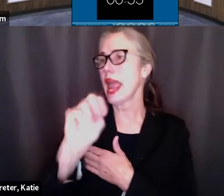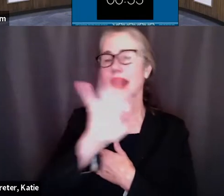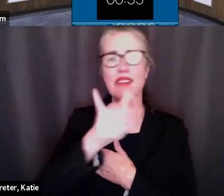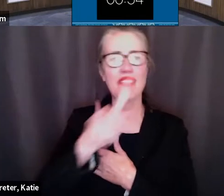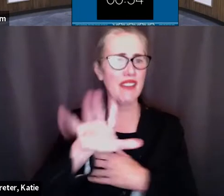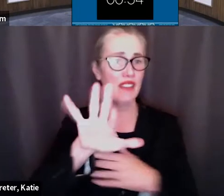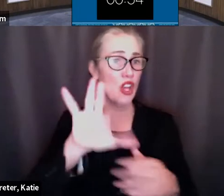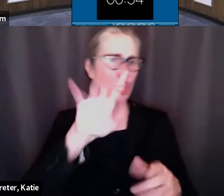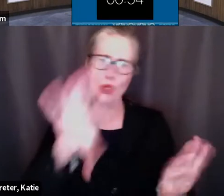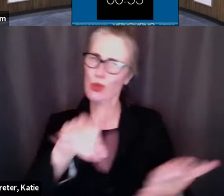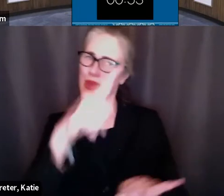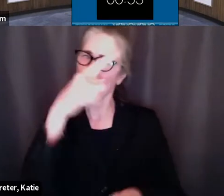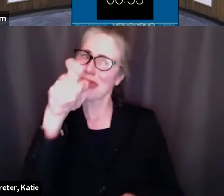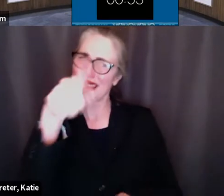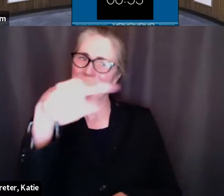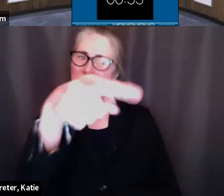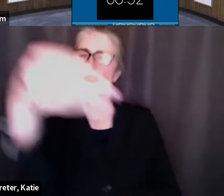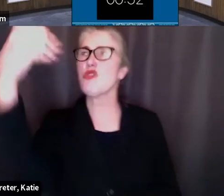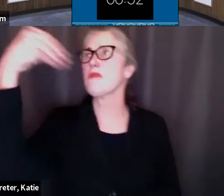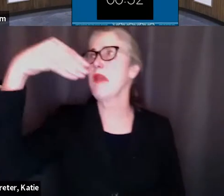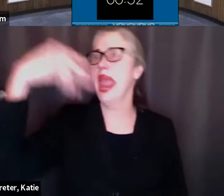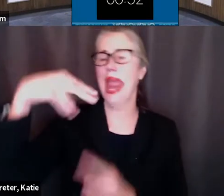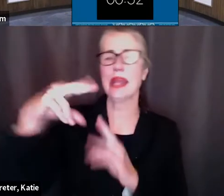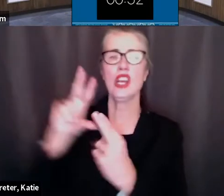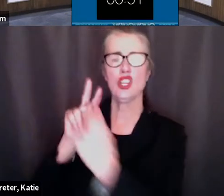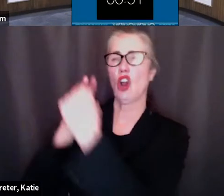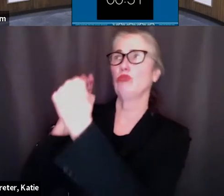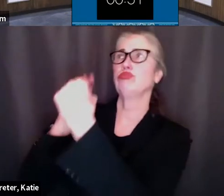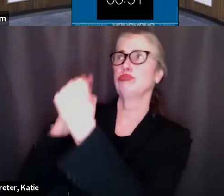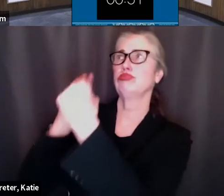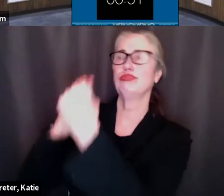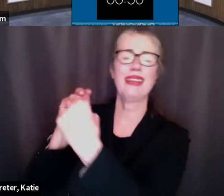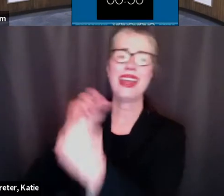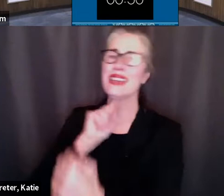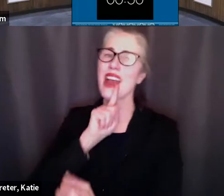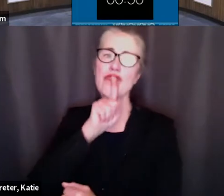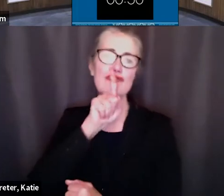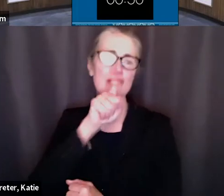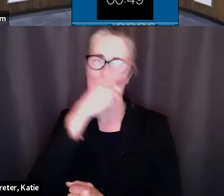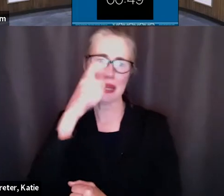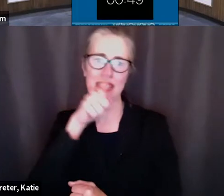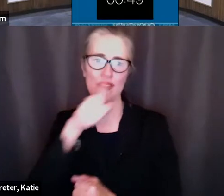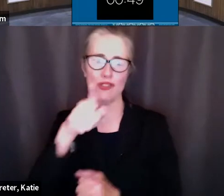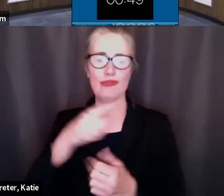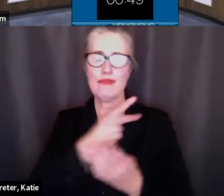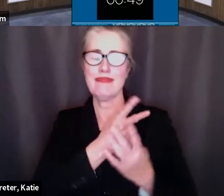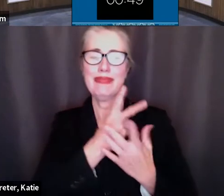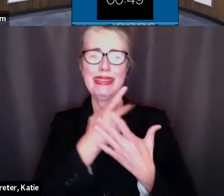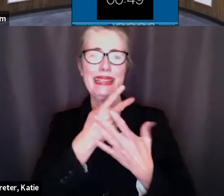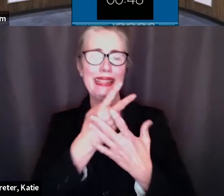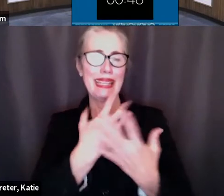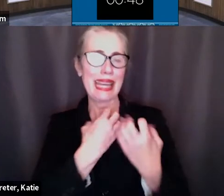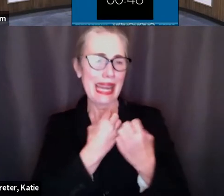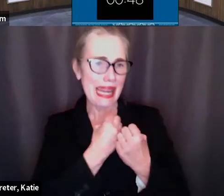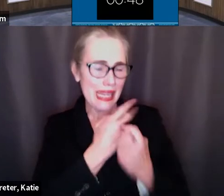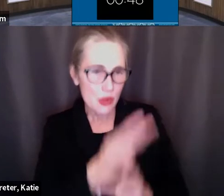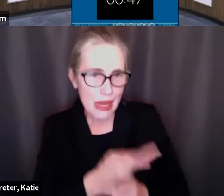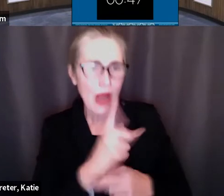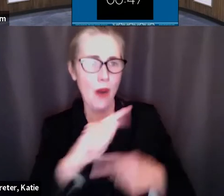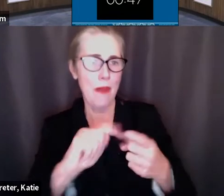so let's stop fooling ourselves into thinking that that's the reason and it's really sad that 280 people went down tonight to get a